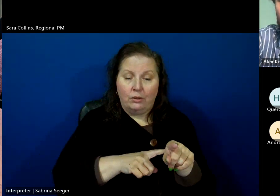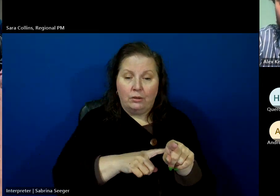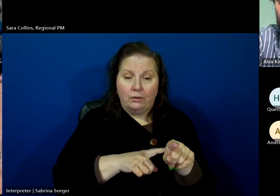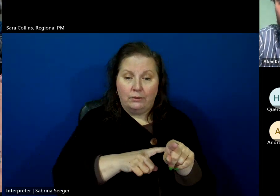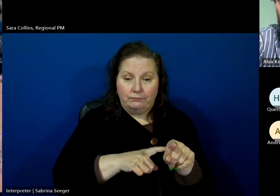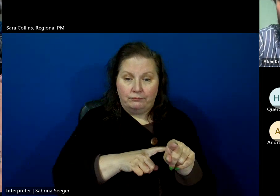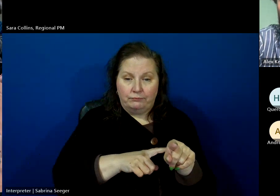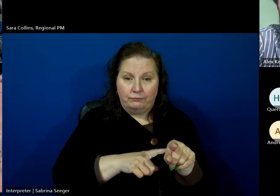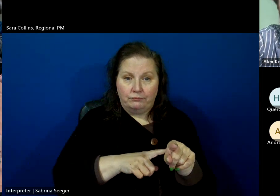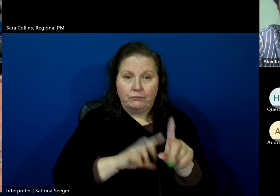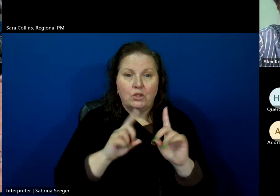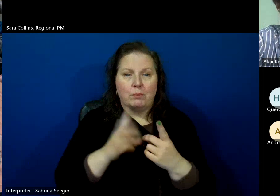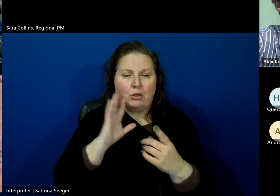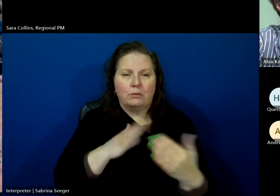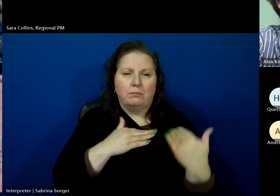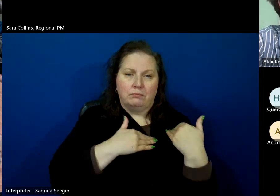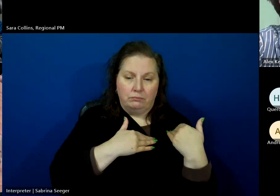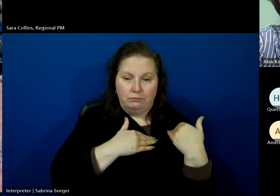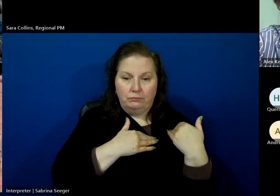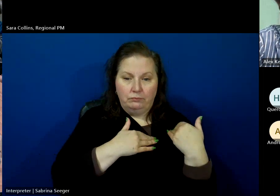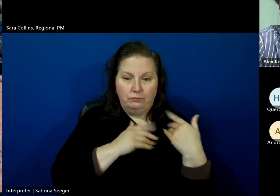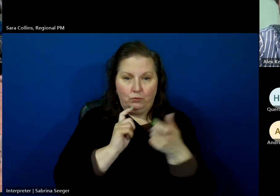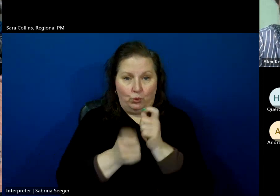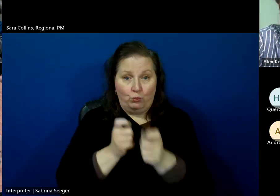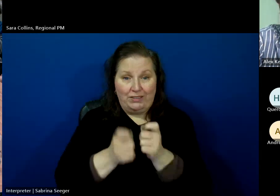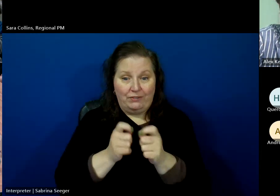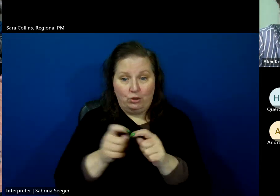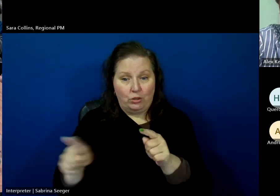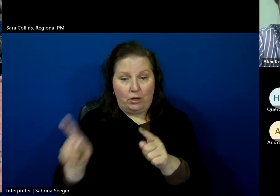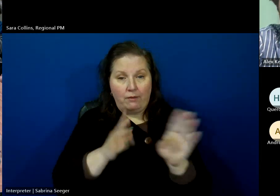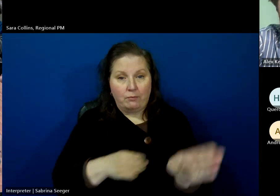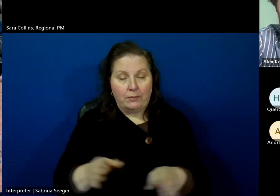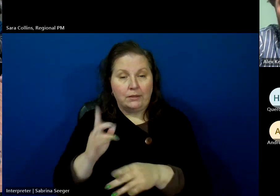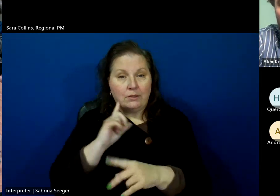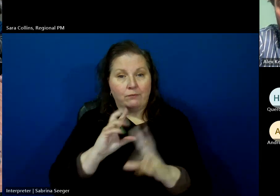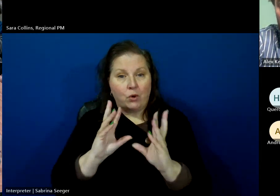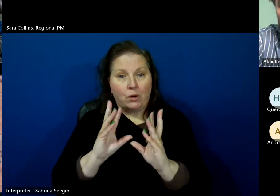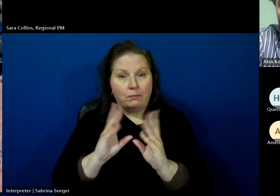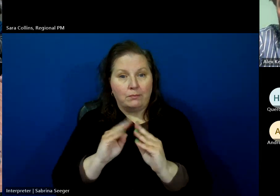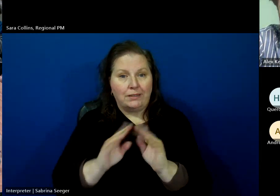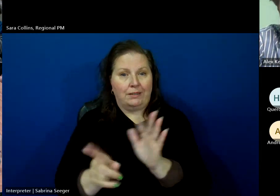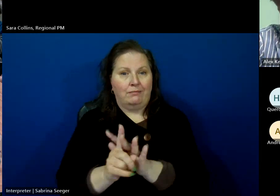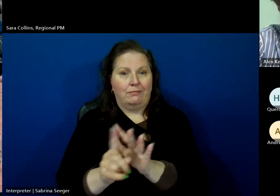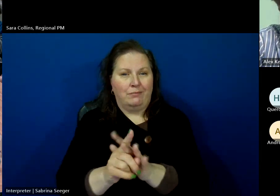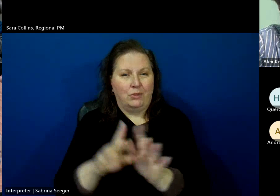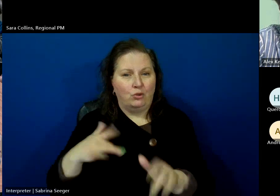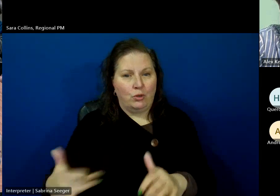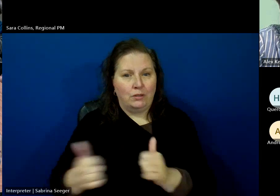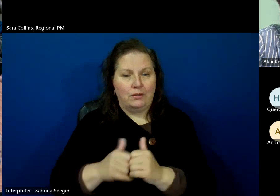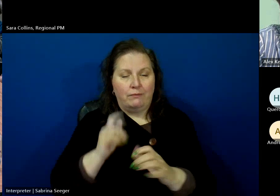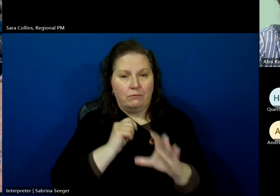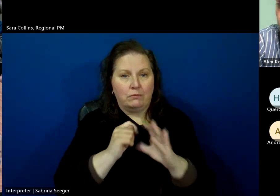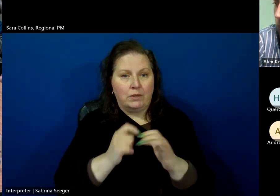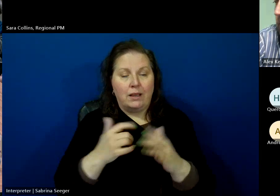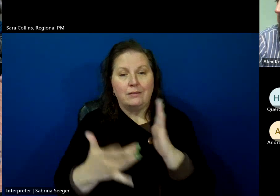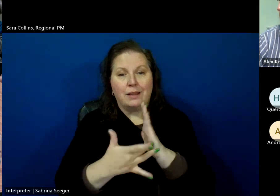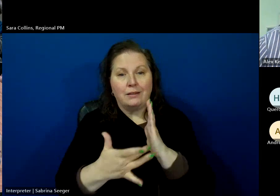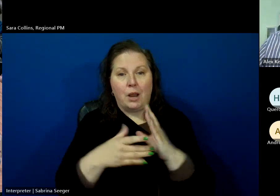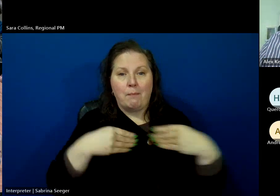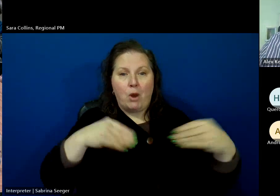the department shall be responsible for the revision of plans for meeting emerging trends related to telecommunications, technology,